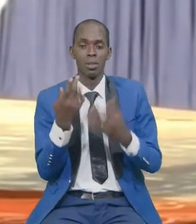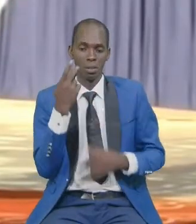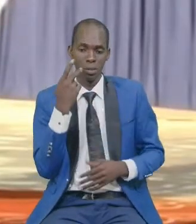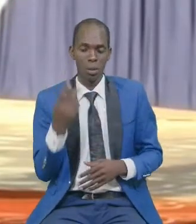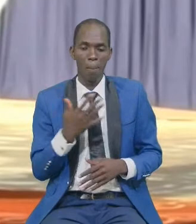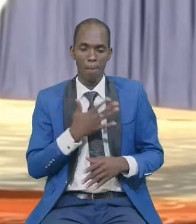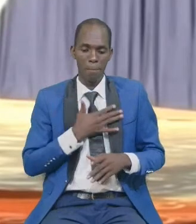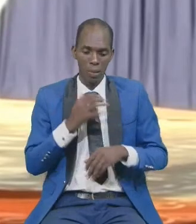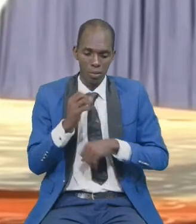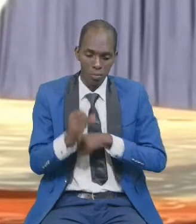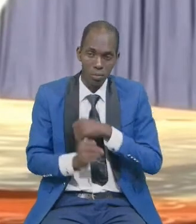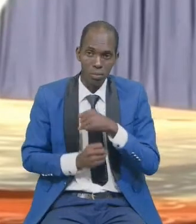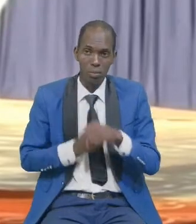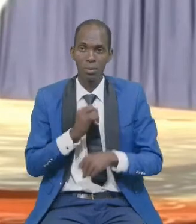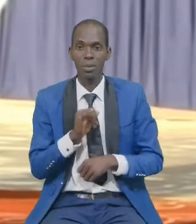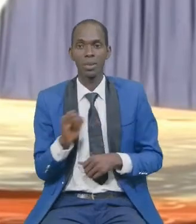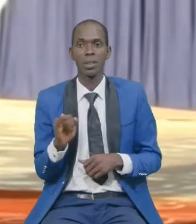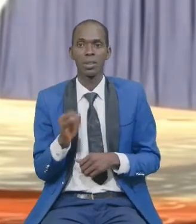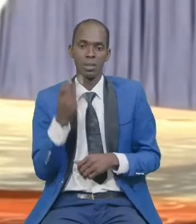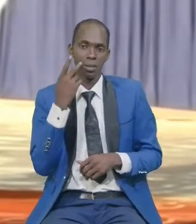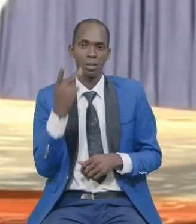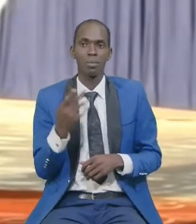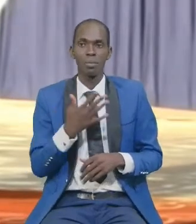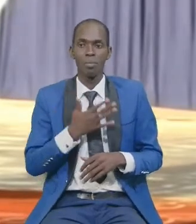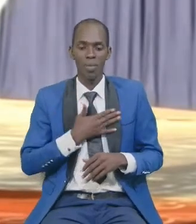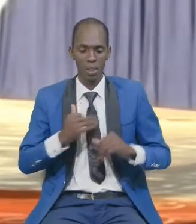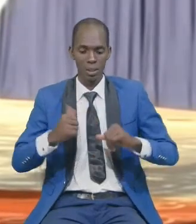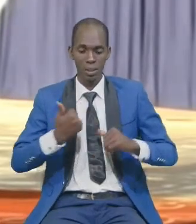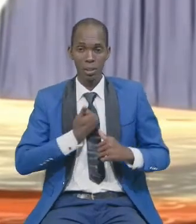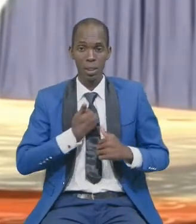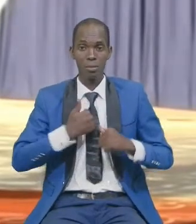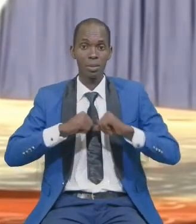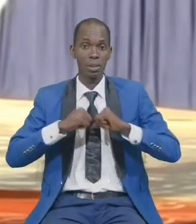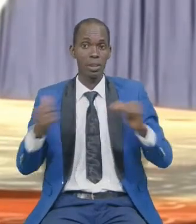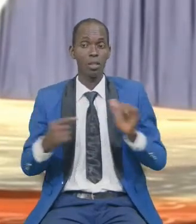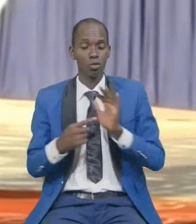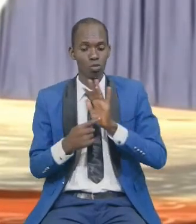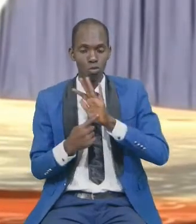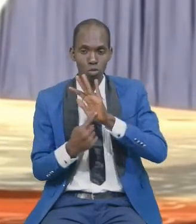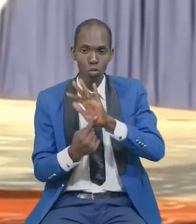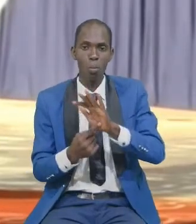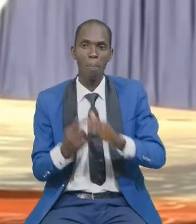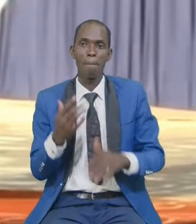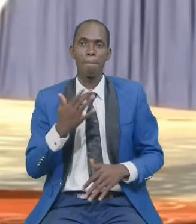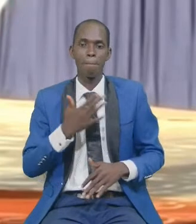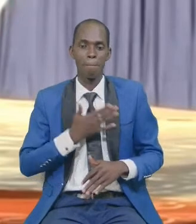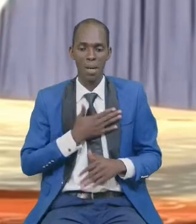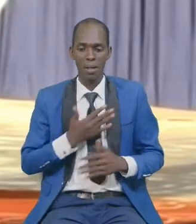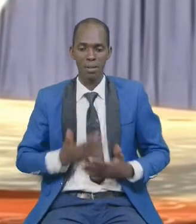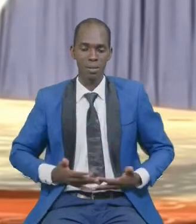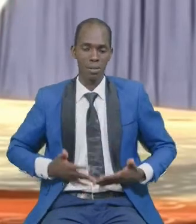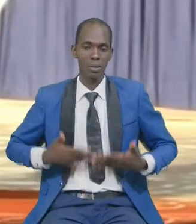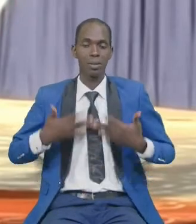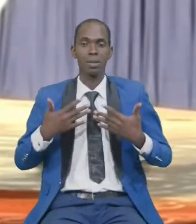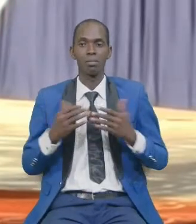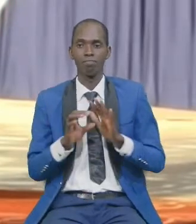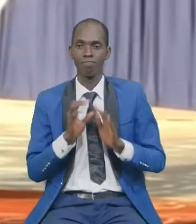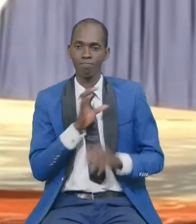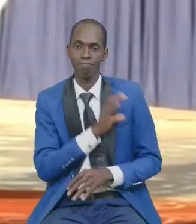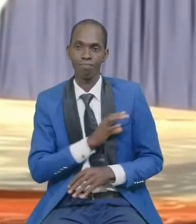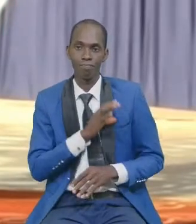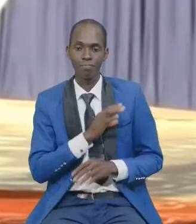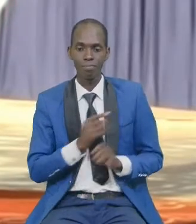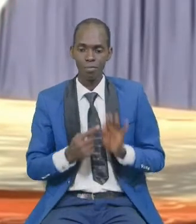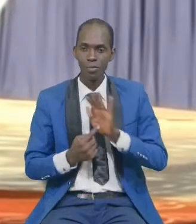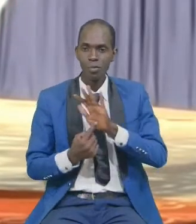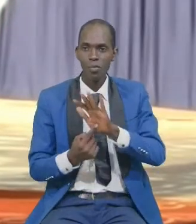suffering. Reflect my self-denial. Reflect my lifestyle.